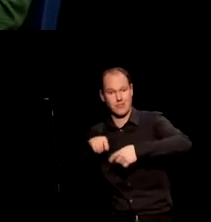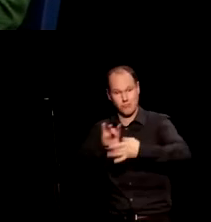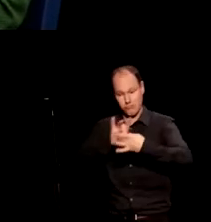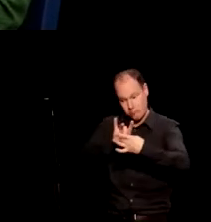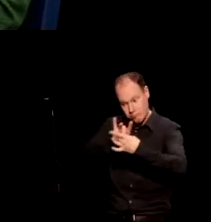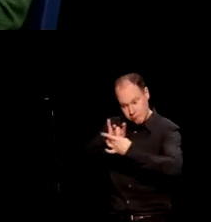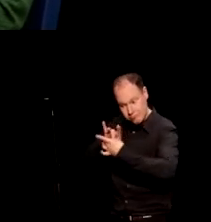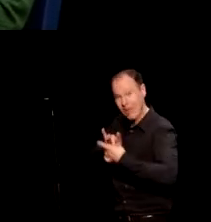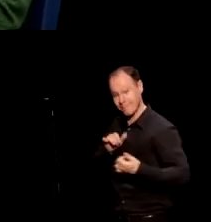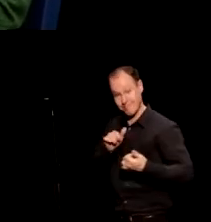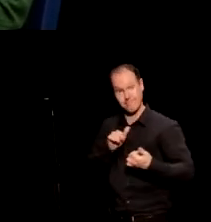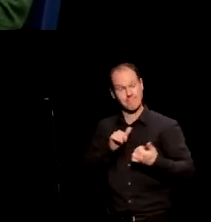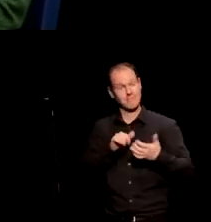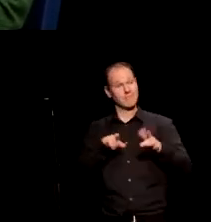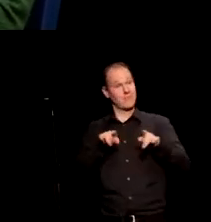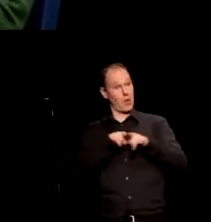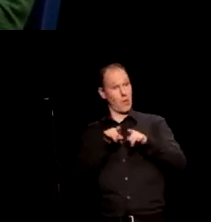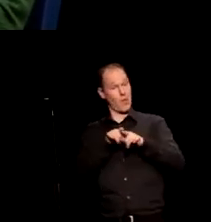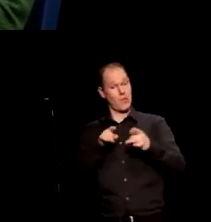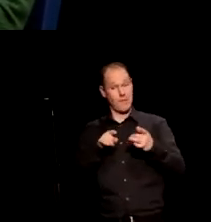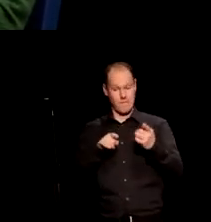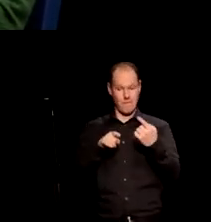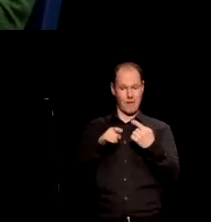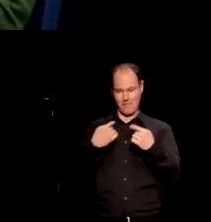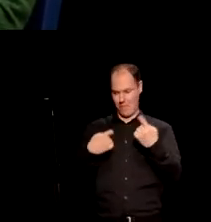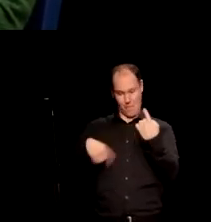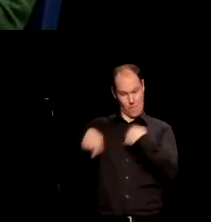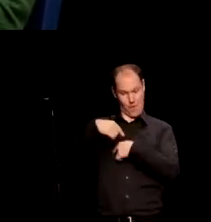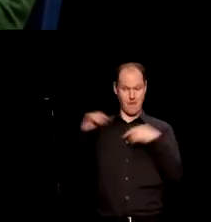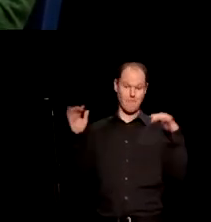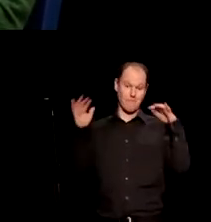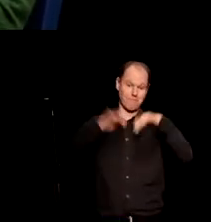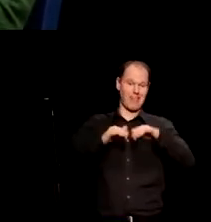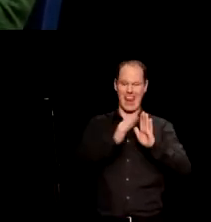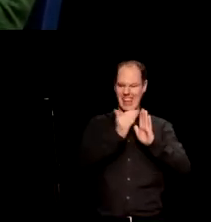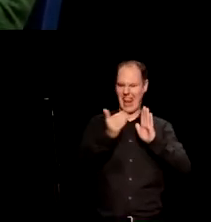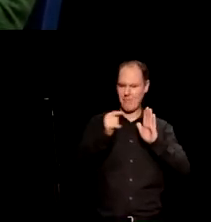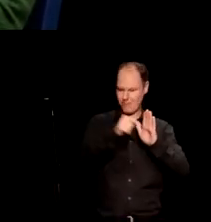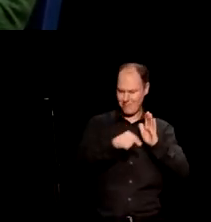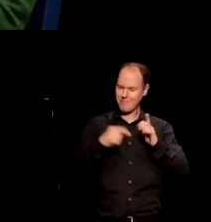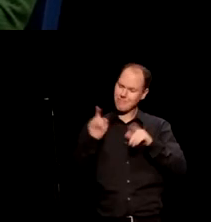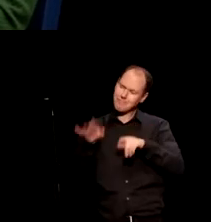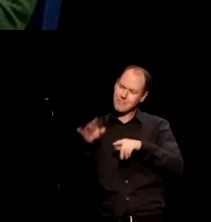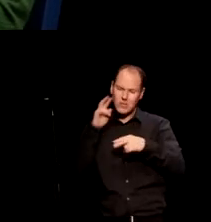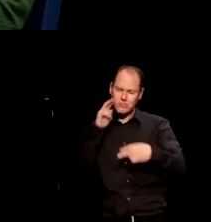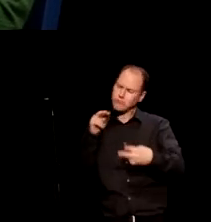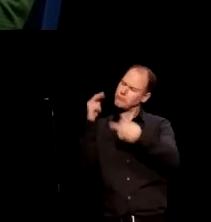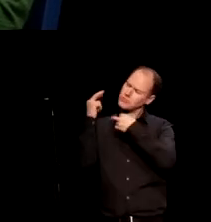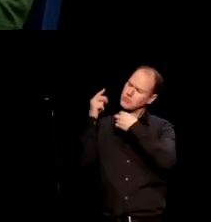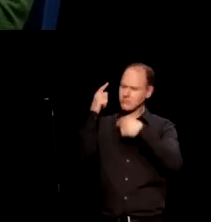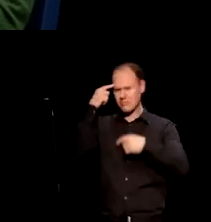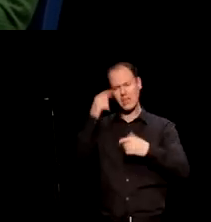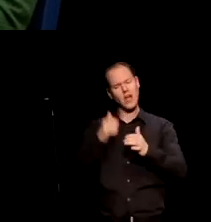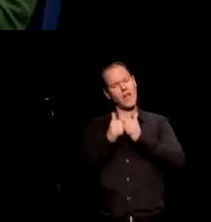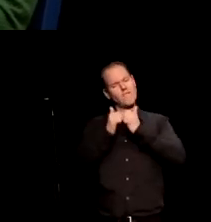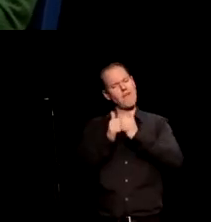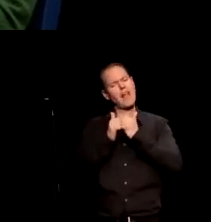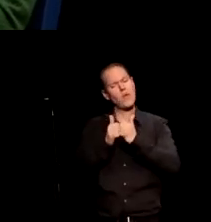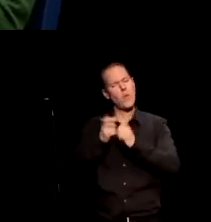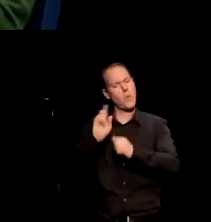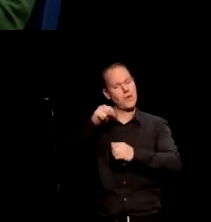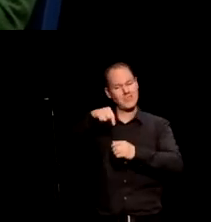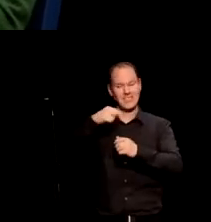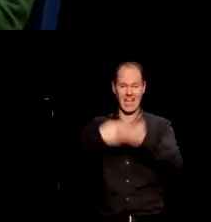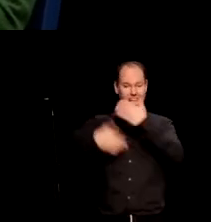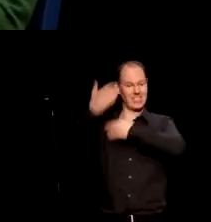that we had around the plays when we all met at the library. And I just wondered if you could reflect a little bit on what you think of the value of these historic